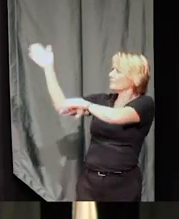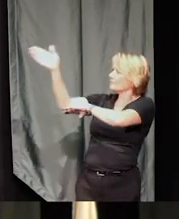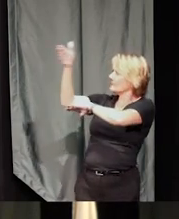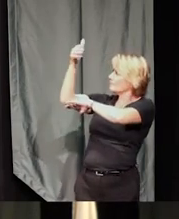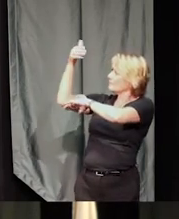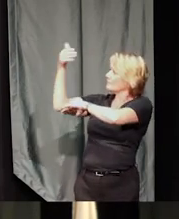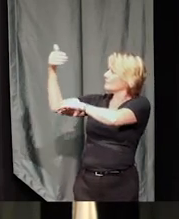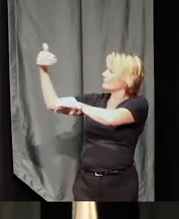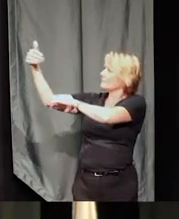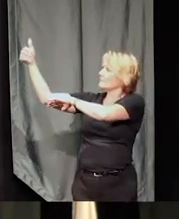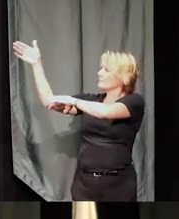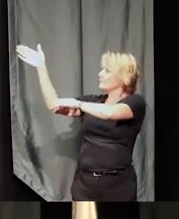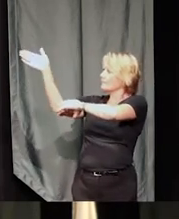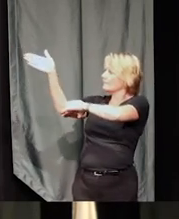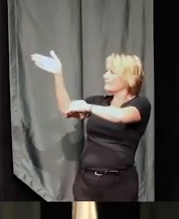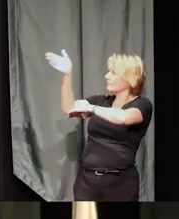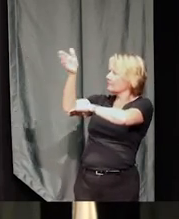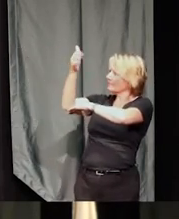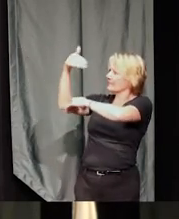were so